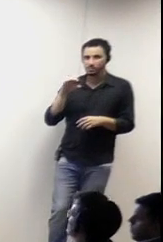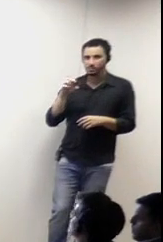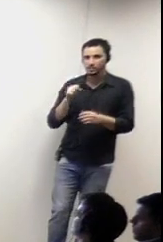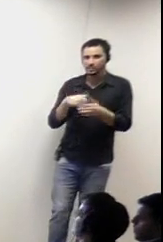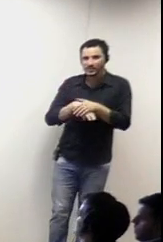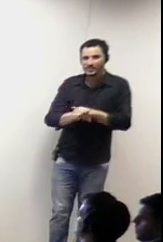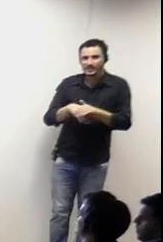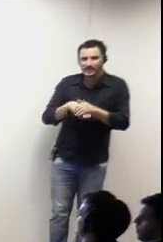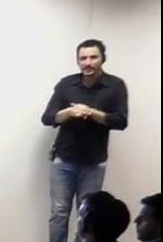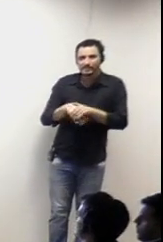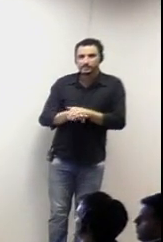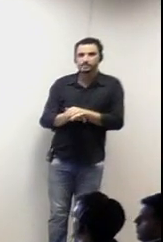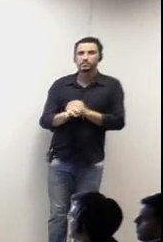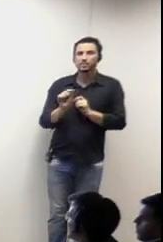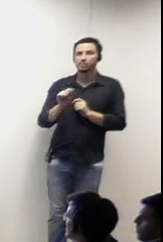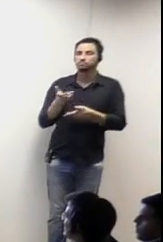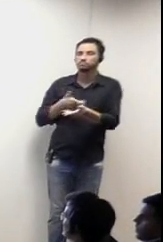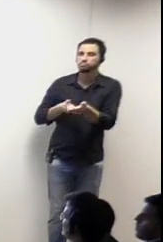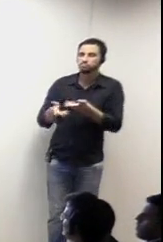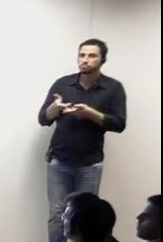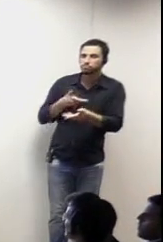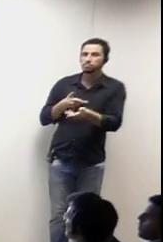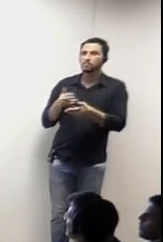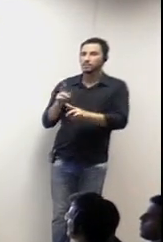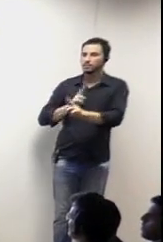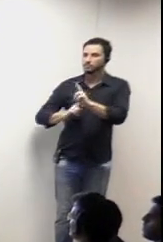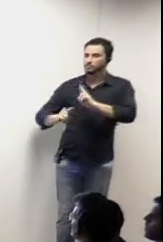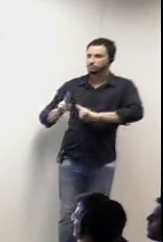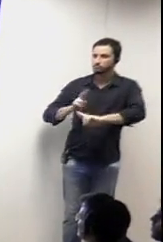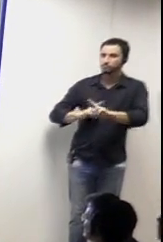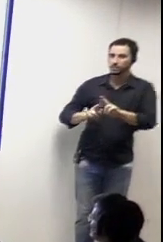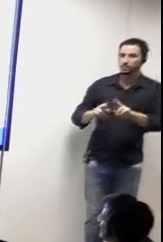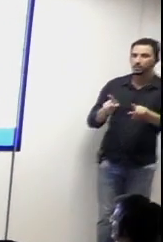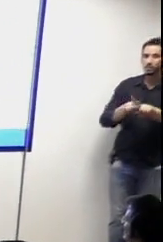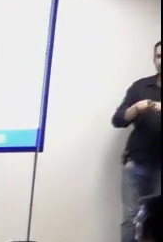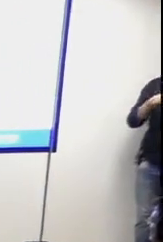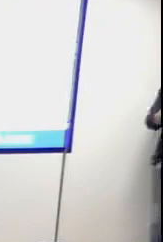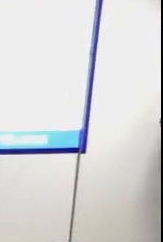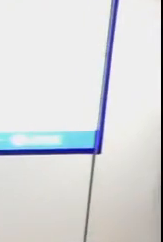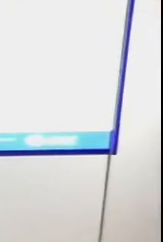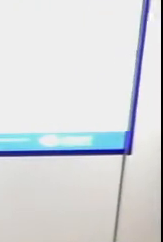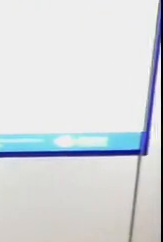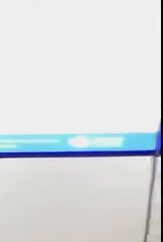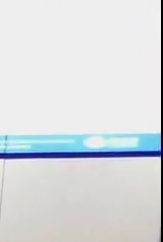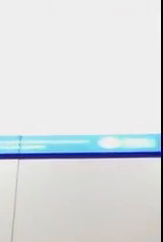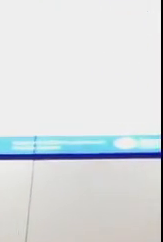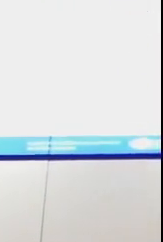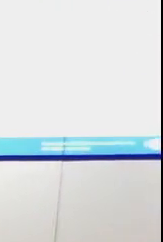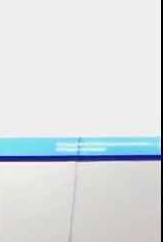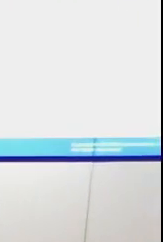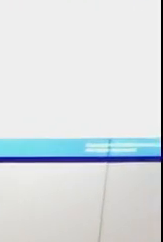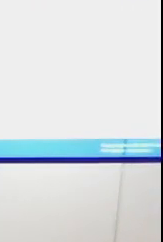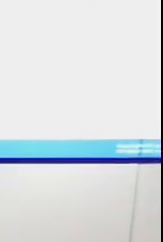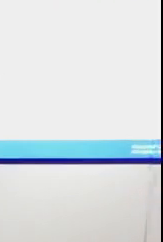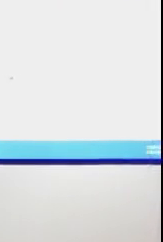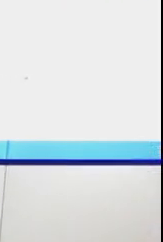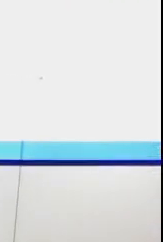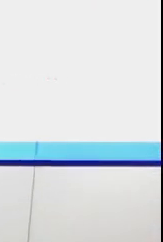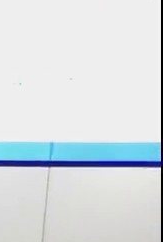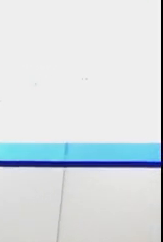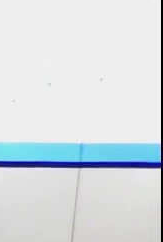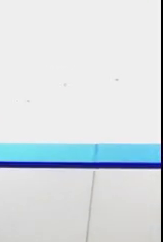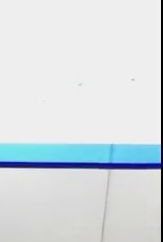Balancing feedback, as I said, stabilizes the system. It keeps it in the same place. It knows what the current state of the system is